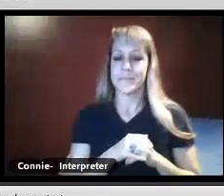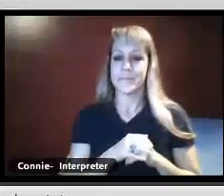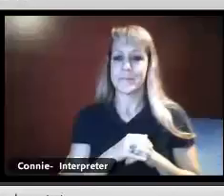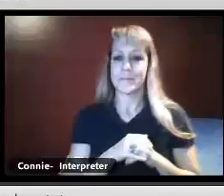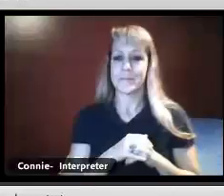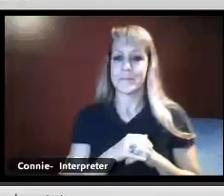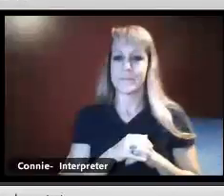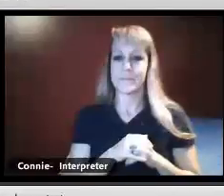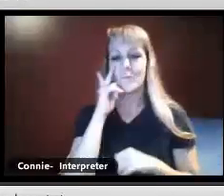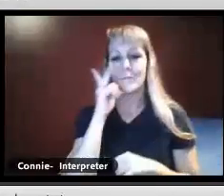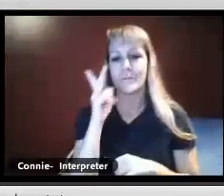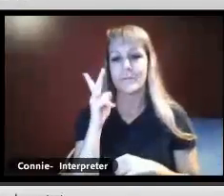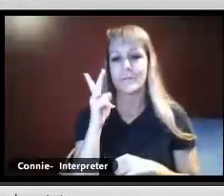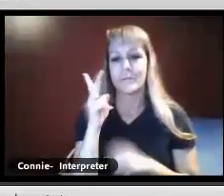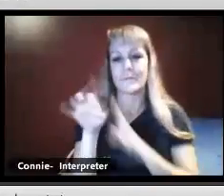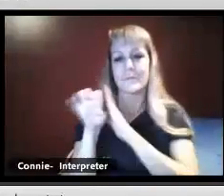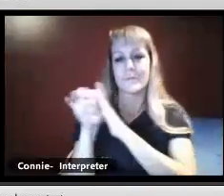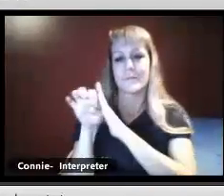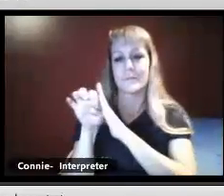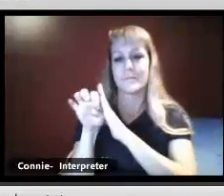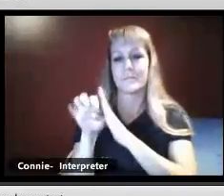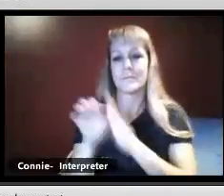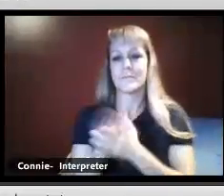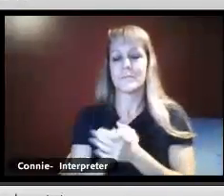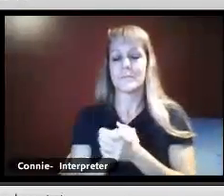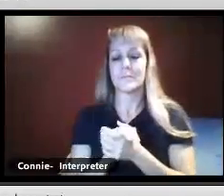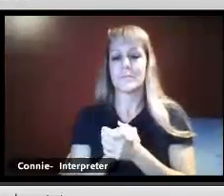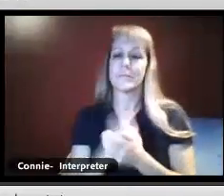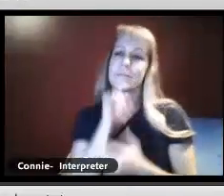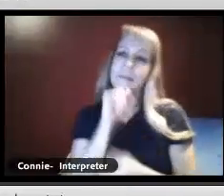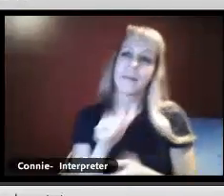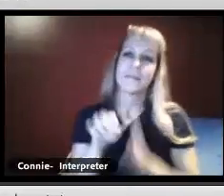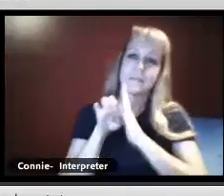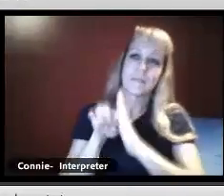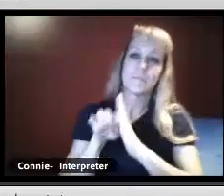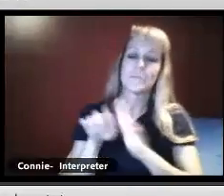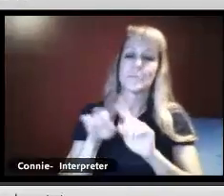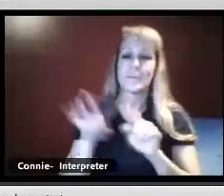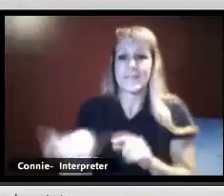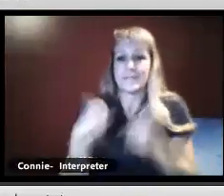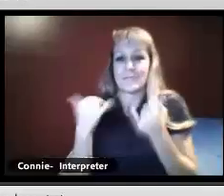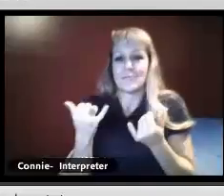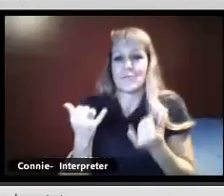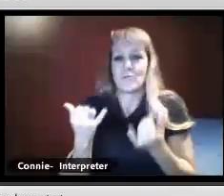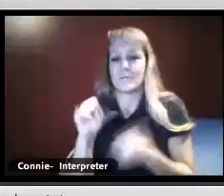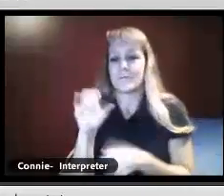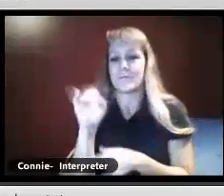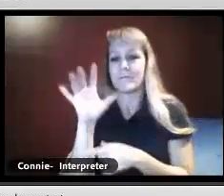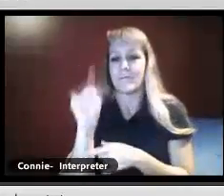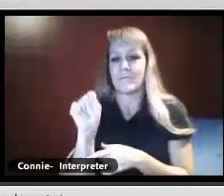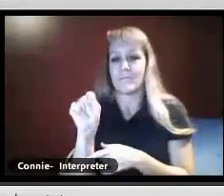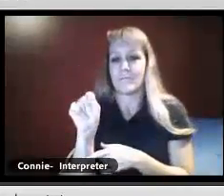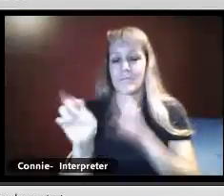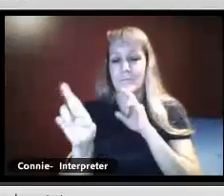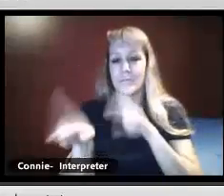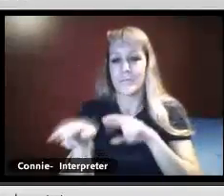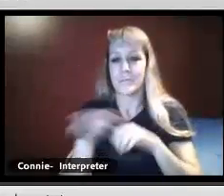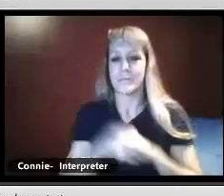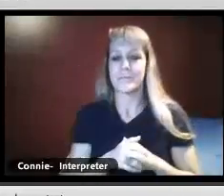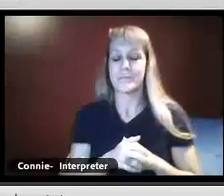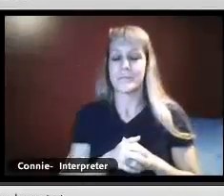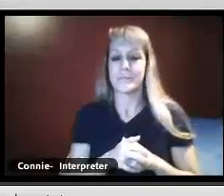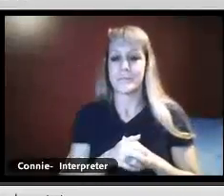And you'll see an example. It's not an example. Indeed, it is the current Scout Report. I'm